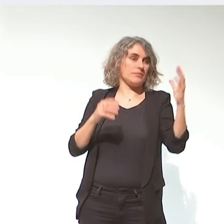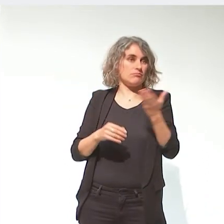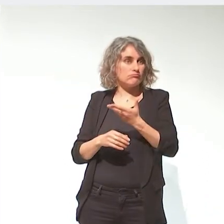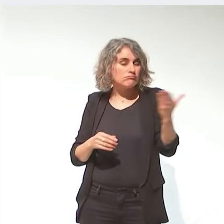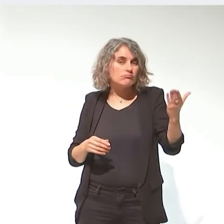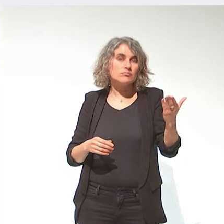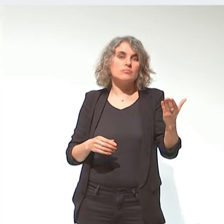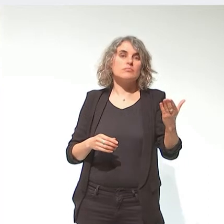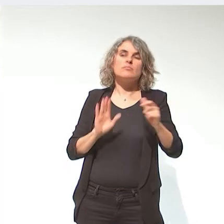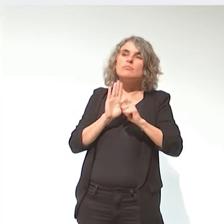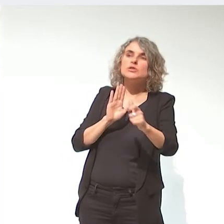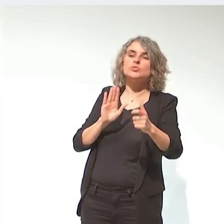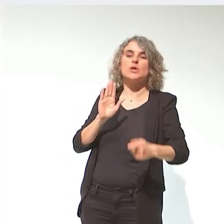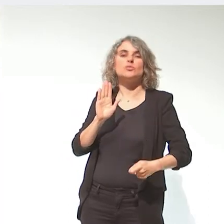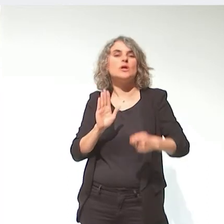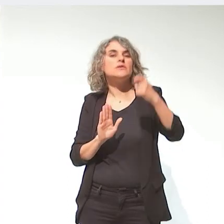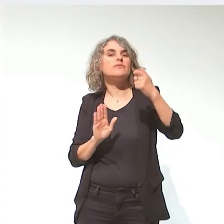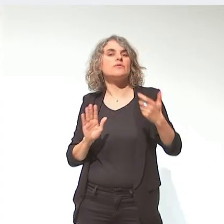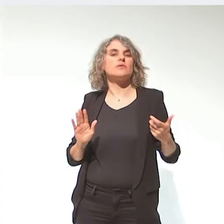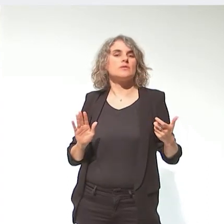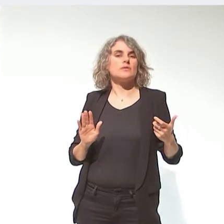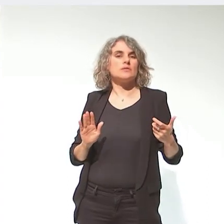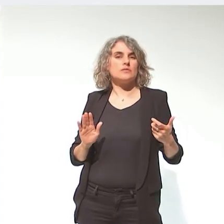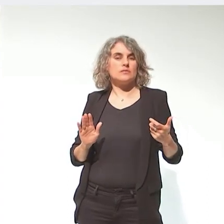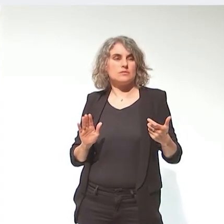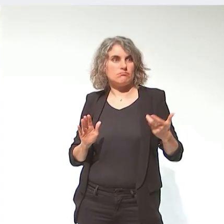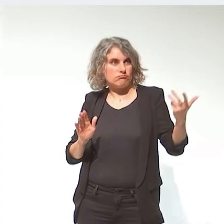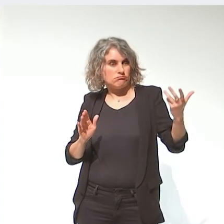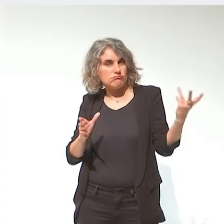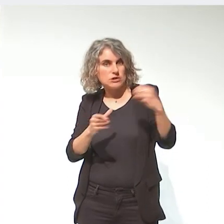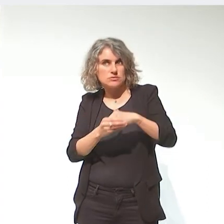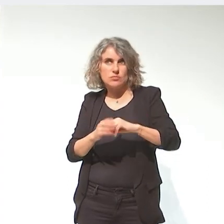including the same rights and the same responsibilities,